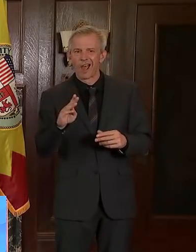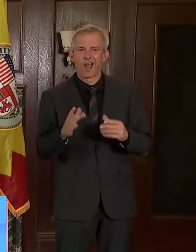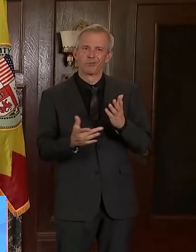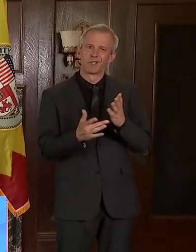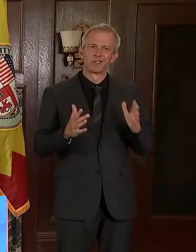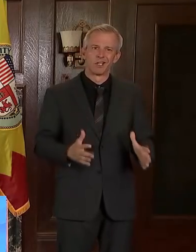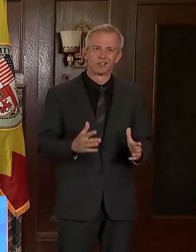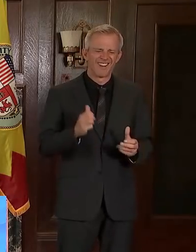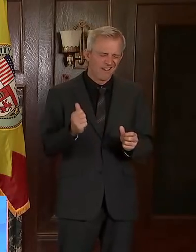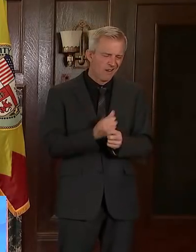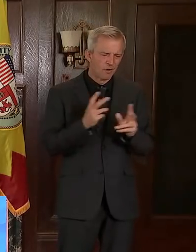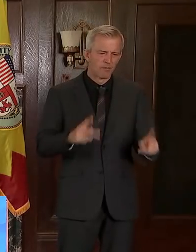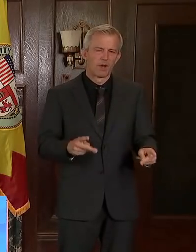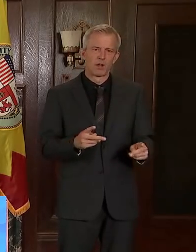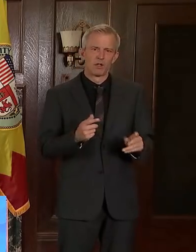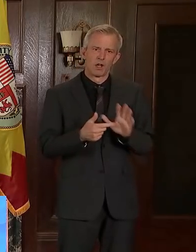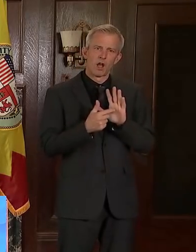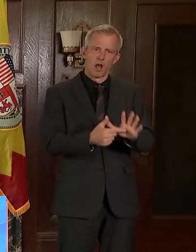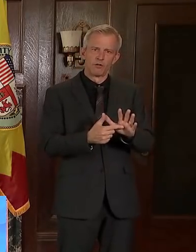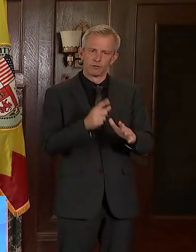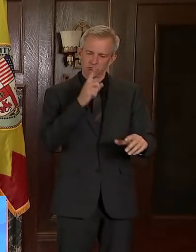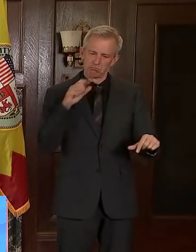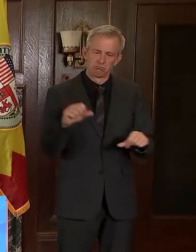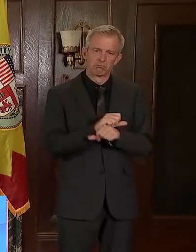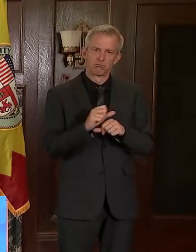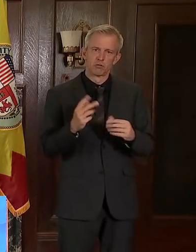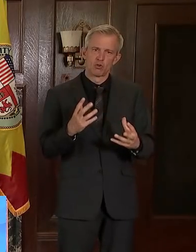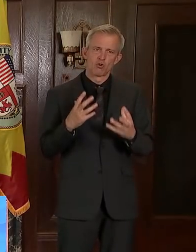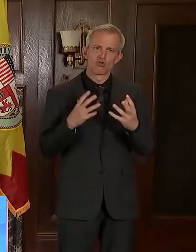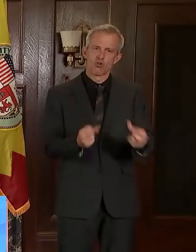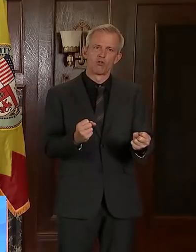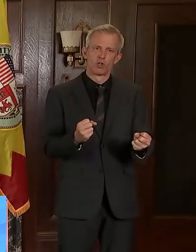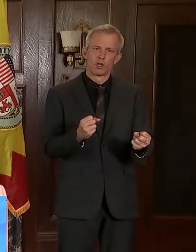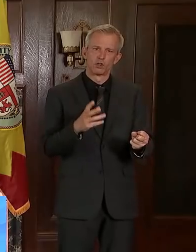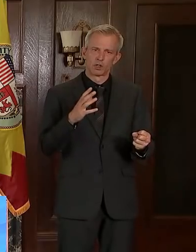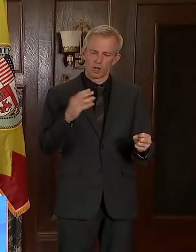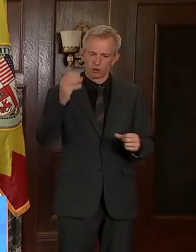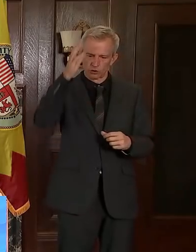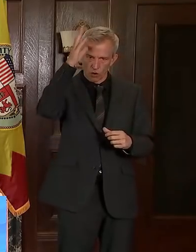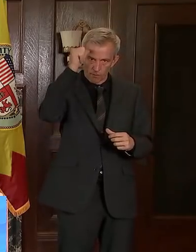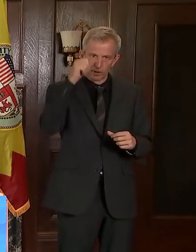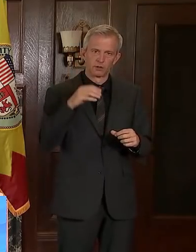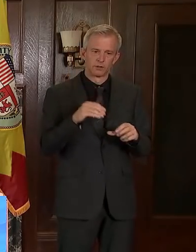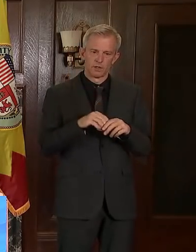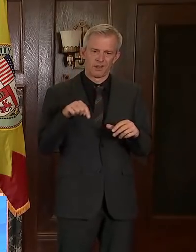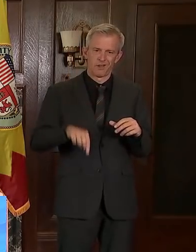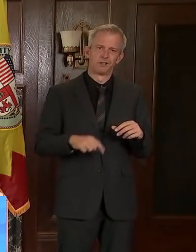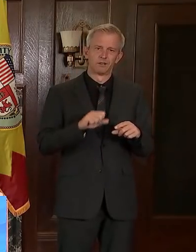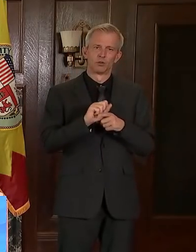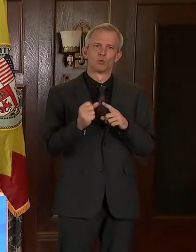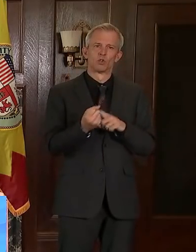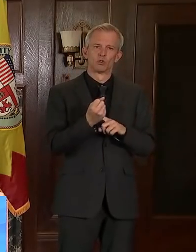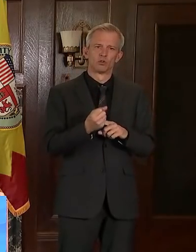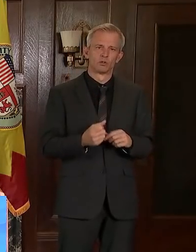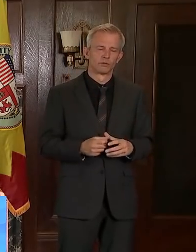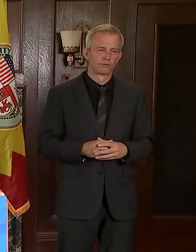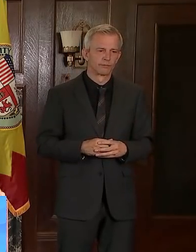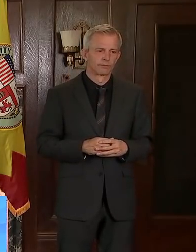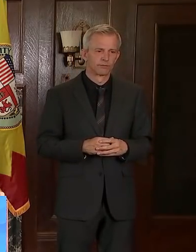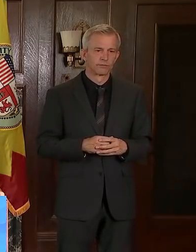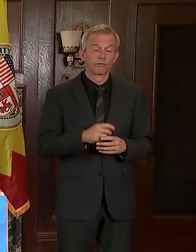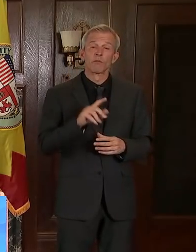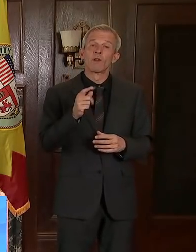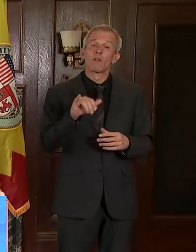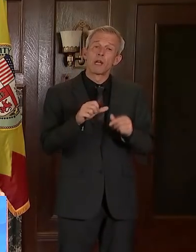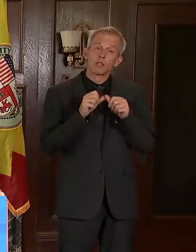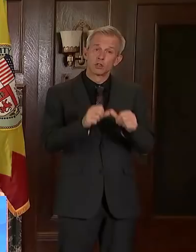the true face of courage and grace and determination in this crisis. They continue to do what